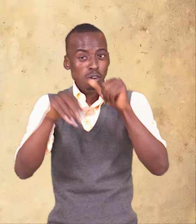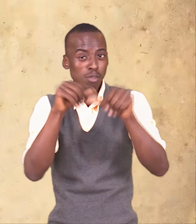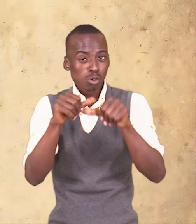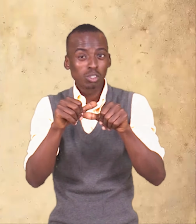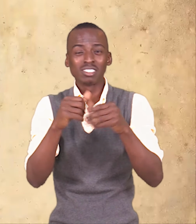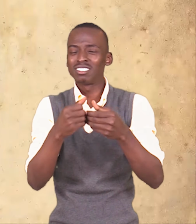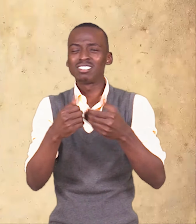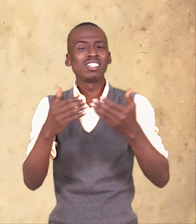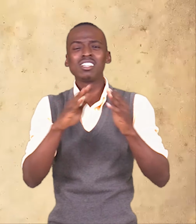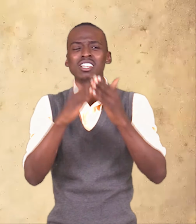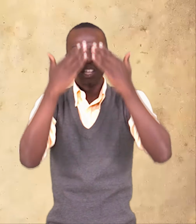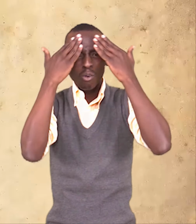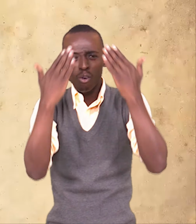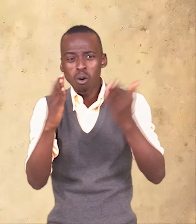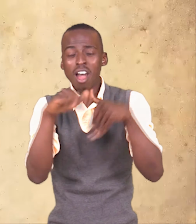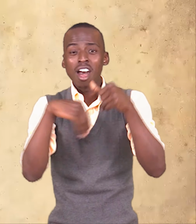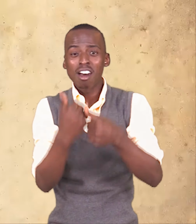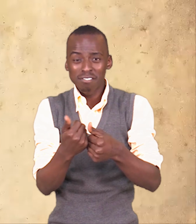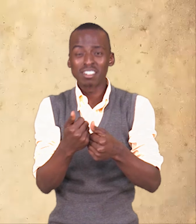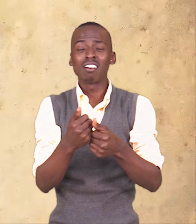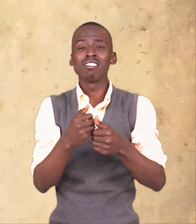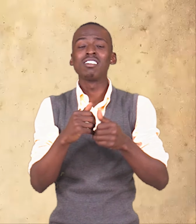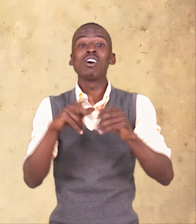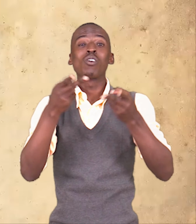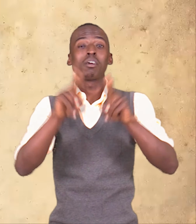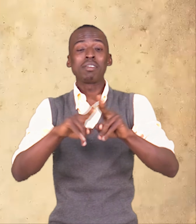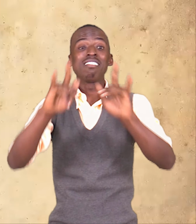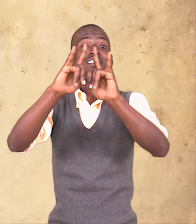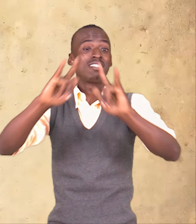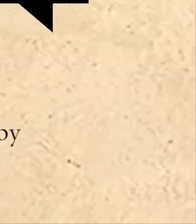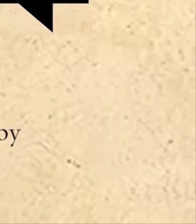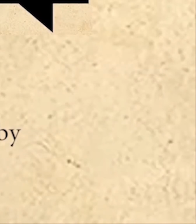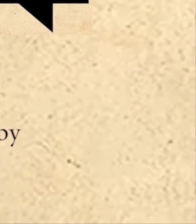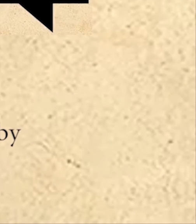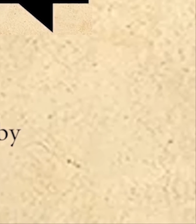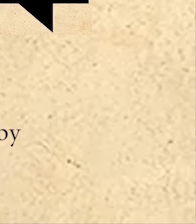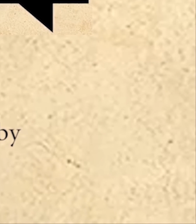yeah, but this is just the first book, so that's what the rest of the Bible sets out to answer.